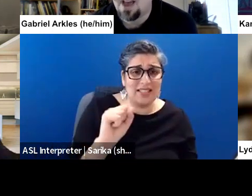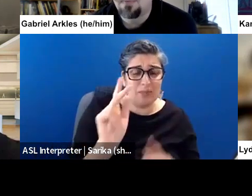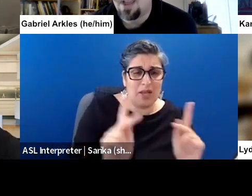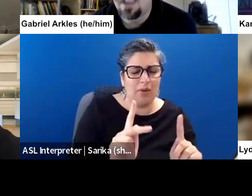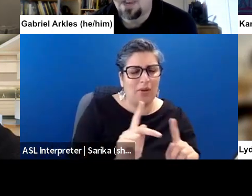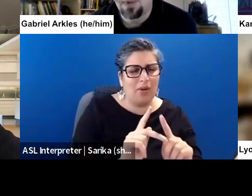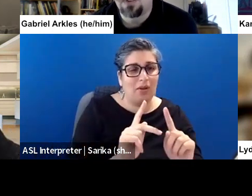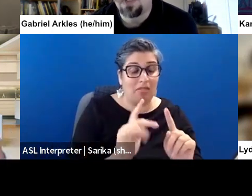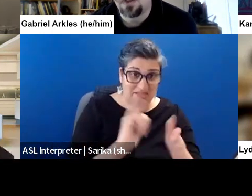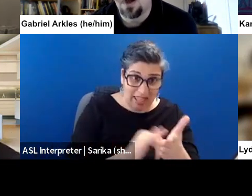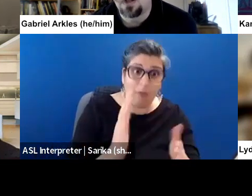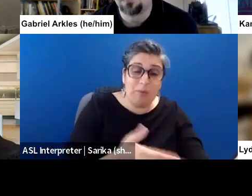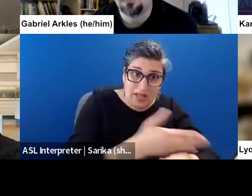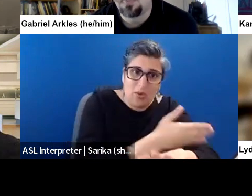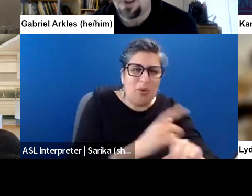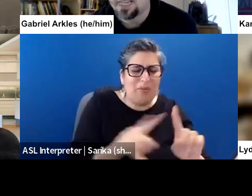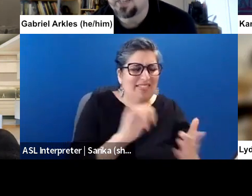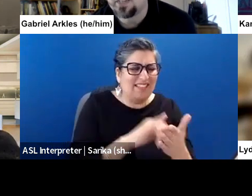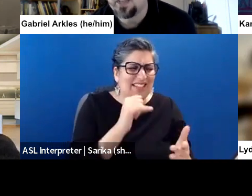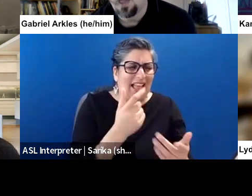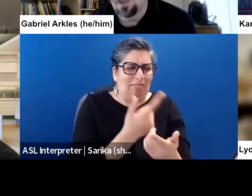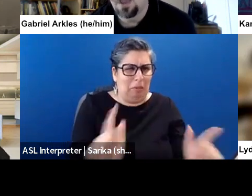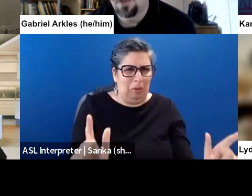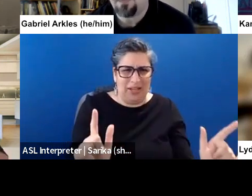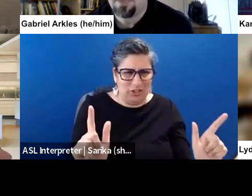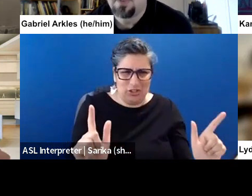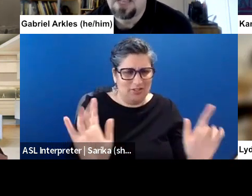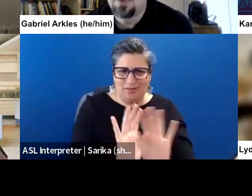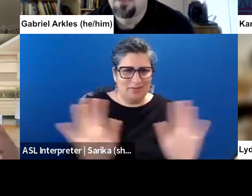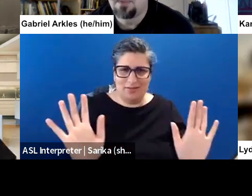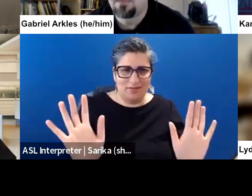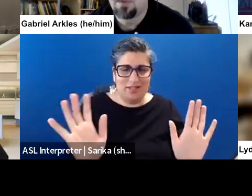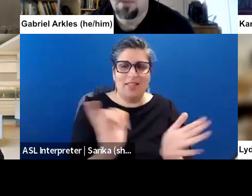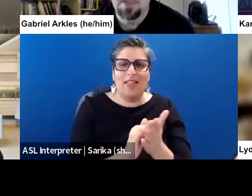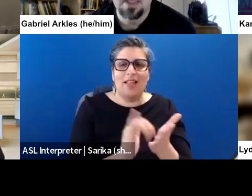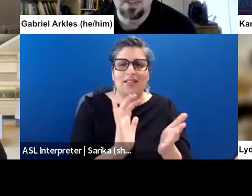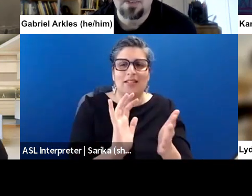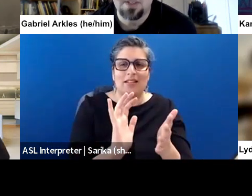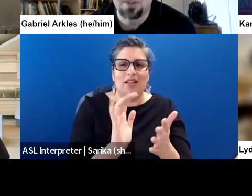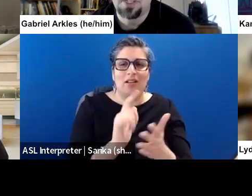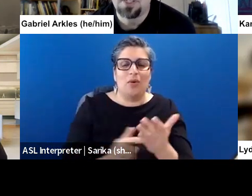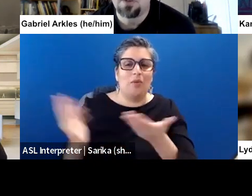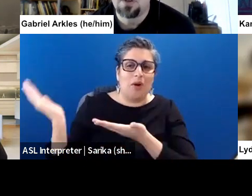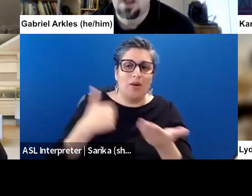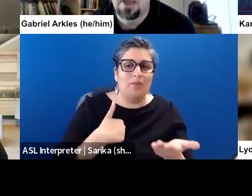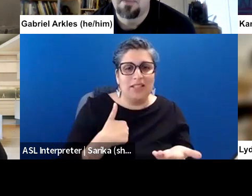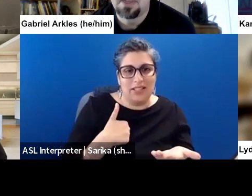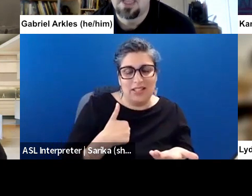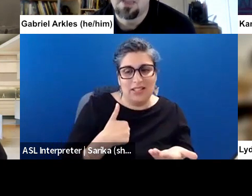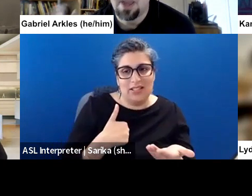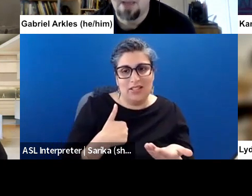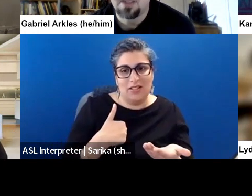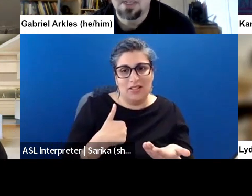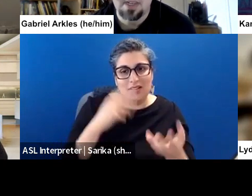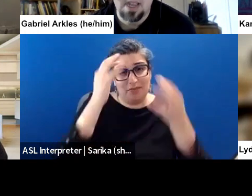it's not what I think anyone could really call liberation. So that's what brought me as an individual to